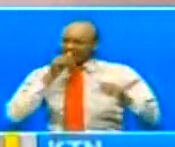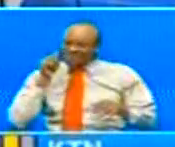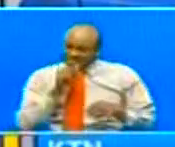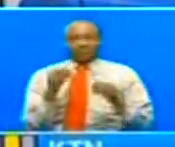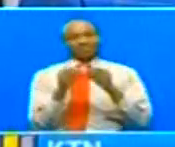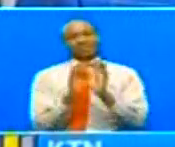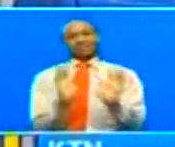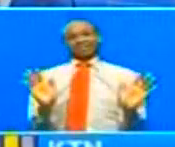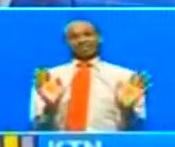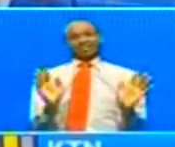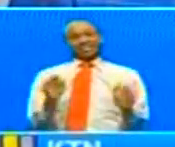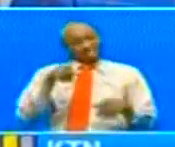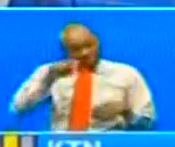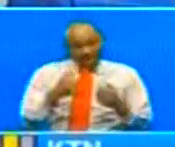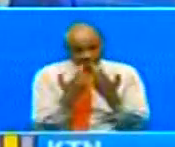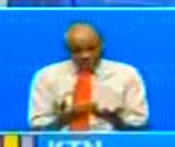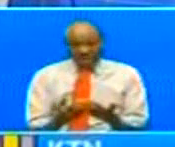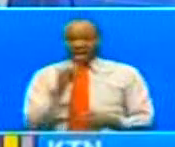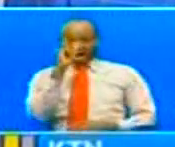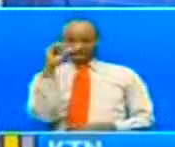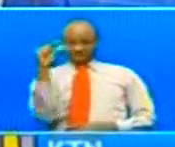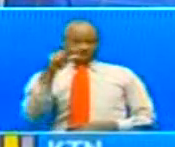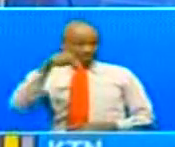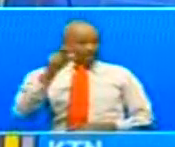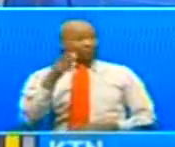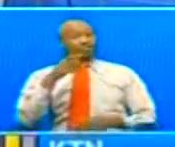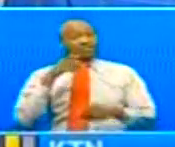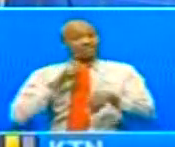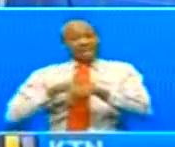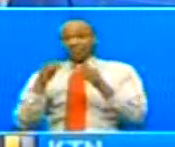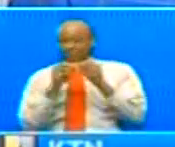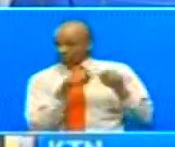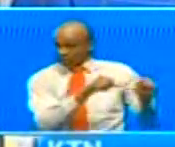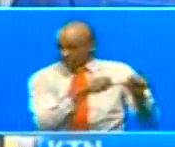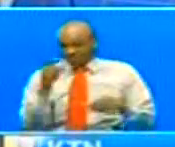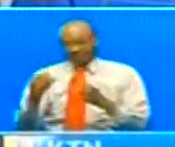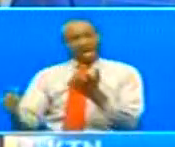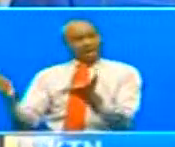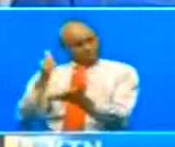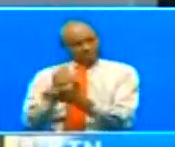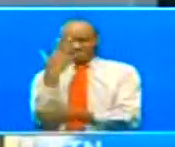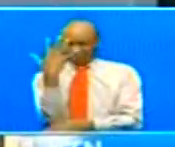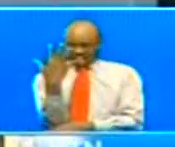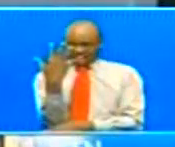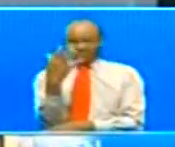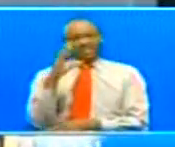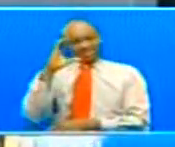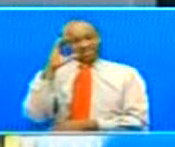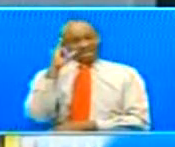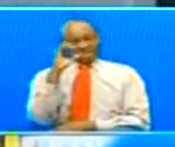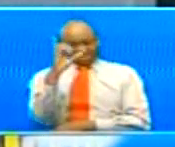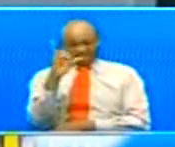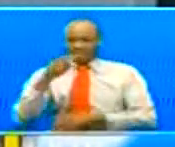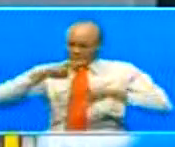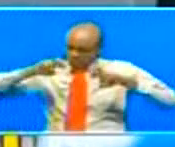meeting. The meeting came as the Inspector General of Police, Joseph Boynet, appointed a team of five detectives to investigate the 2nd